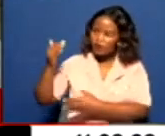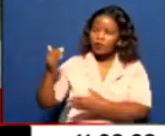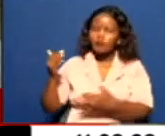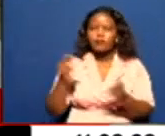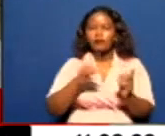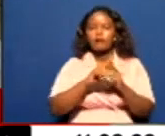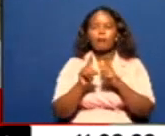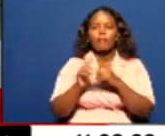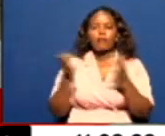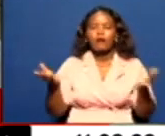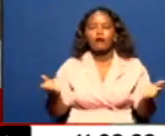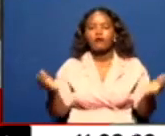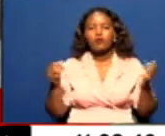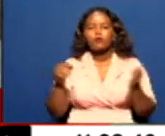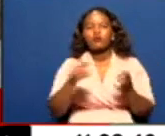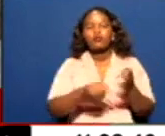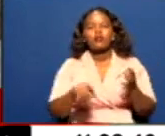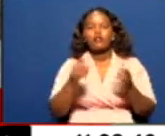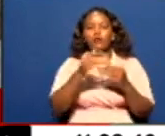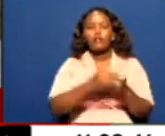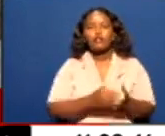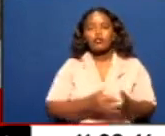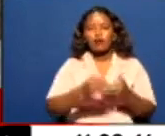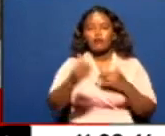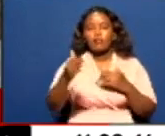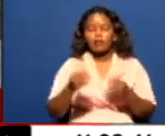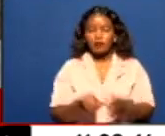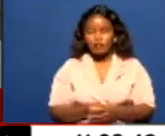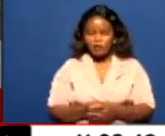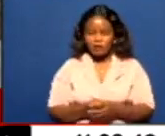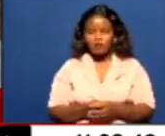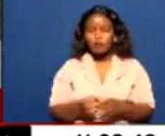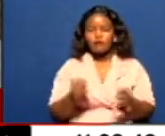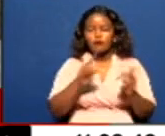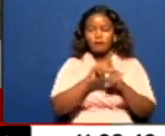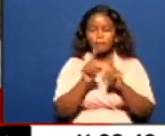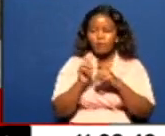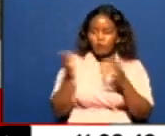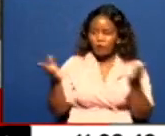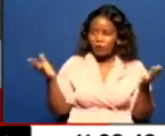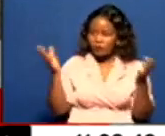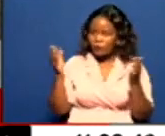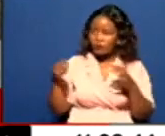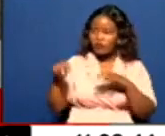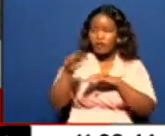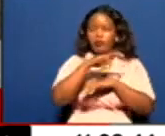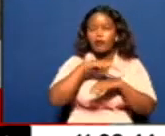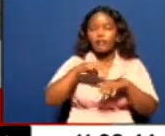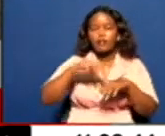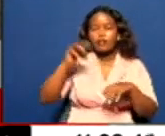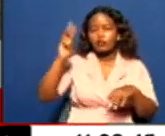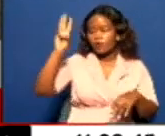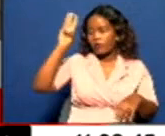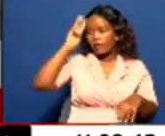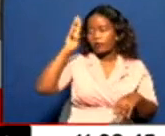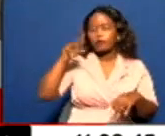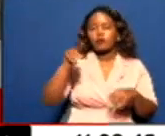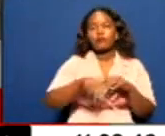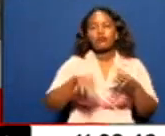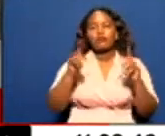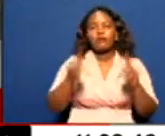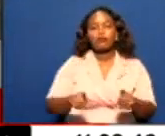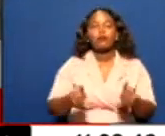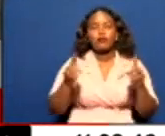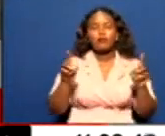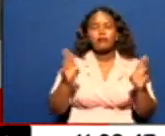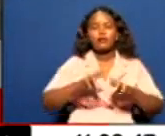young people in anti-radicalization, anti-terrorism. And from the words of our national anthem, tuwe tayari kuilinda, because if we